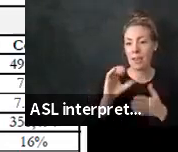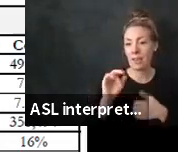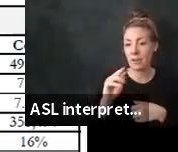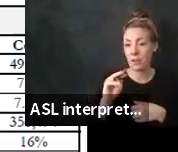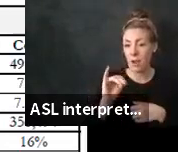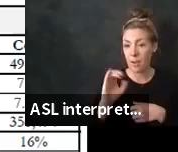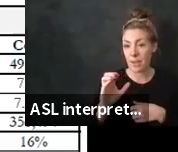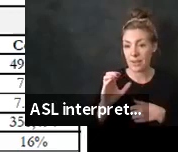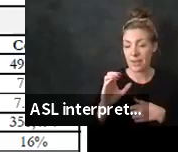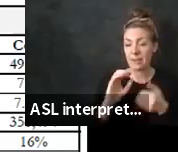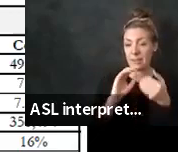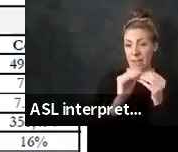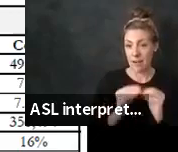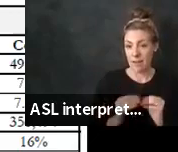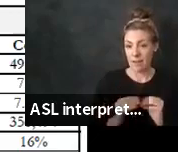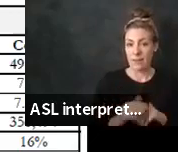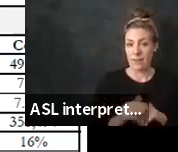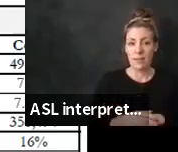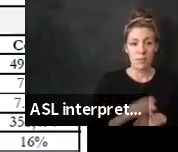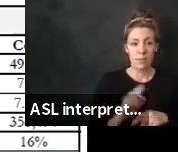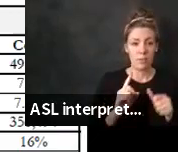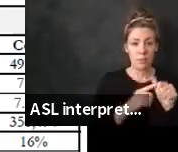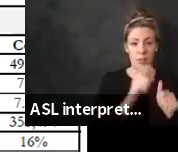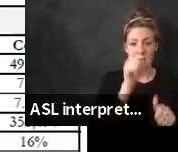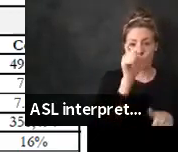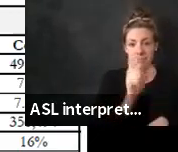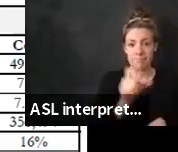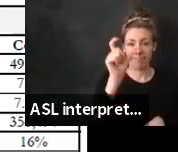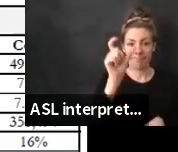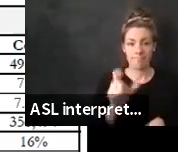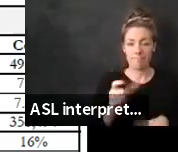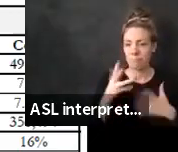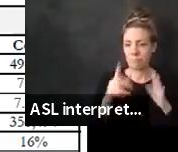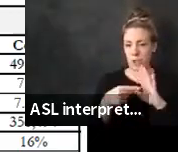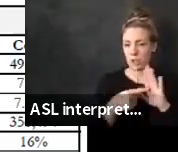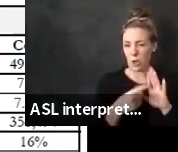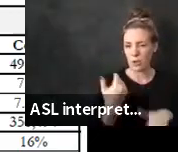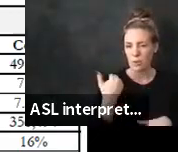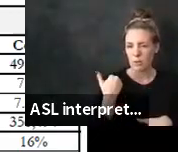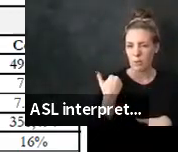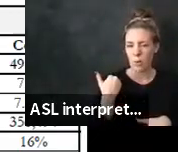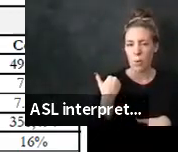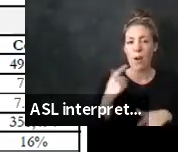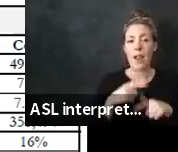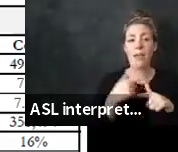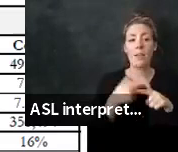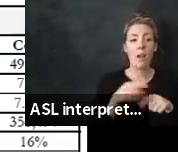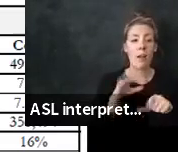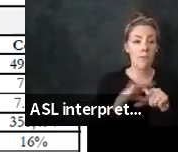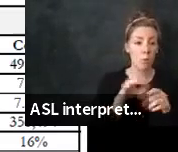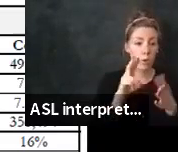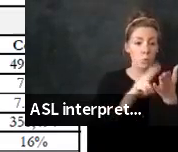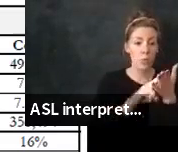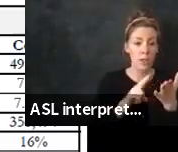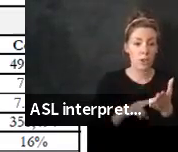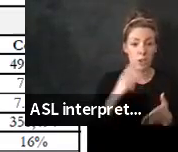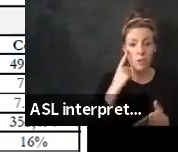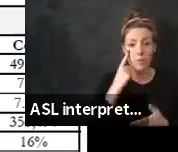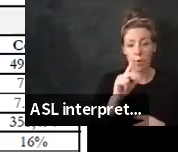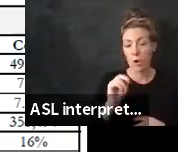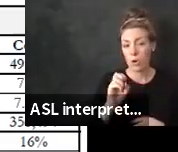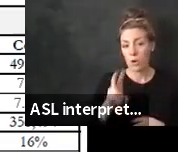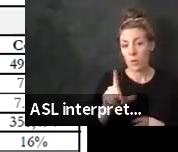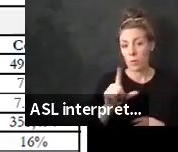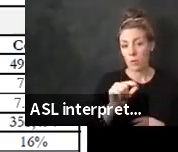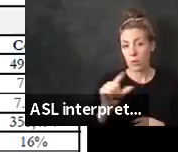on the screen is the first two lines are just what I showed you on the previous slide. And then we have voter registration for November 2020. We have